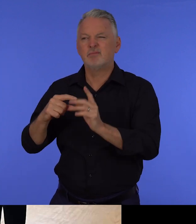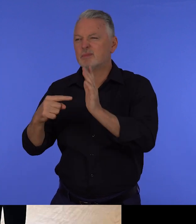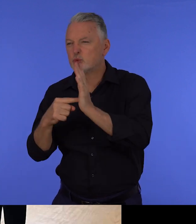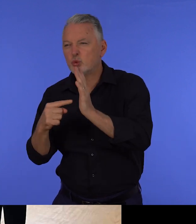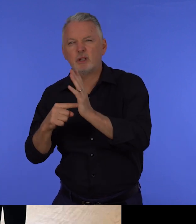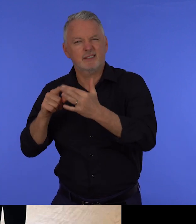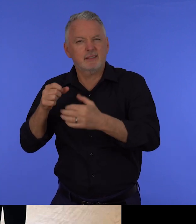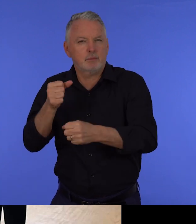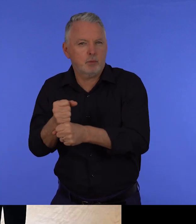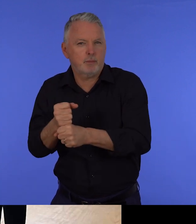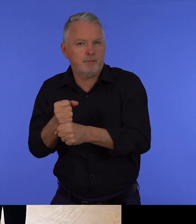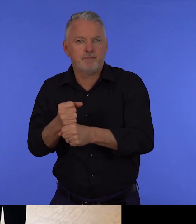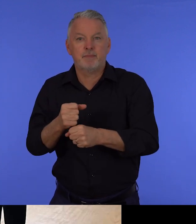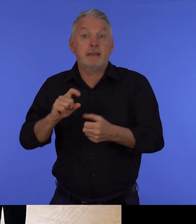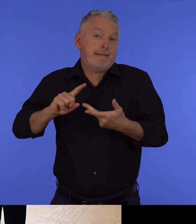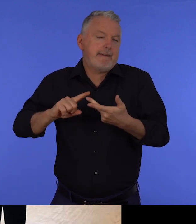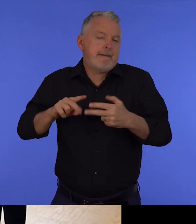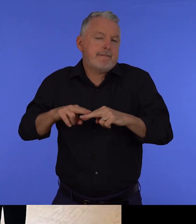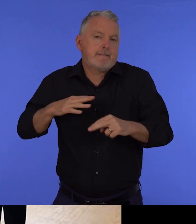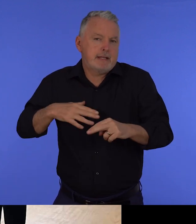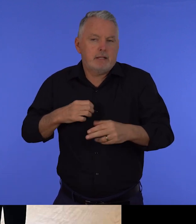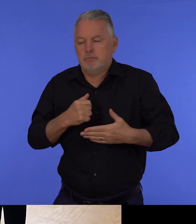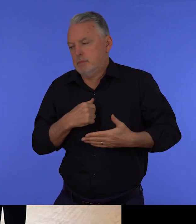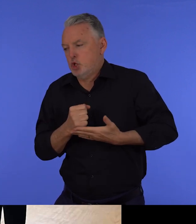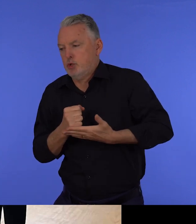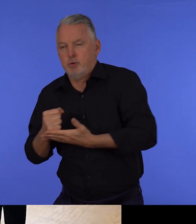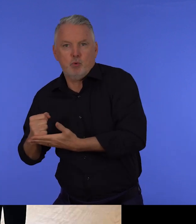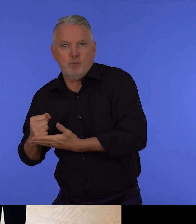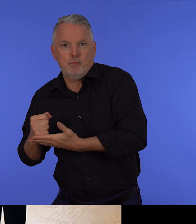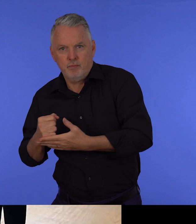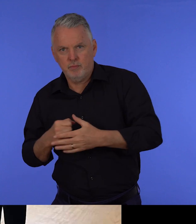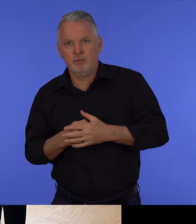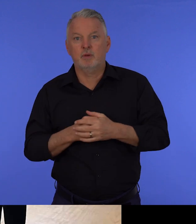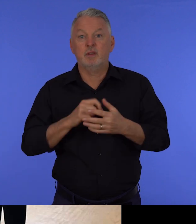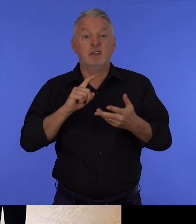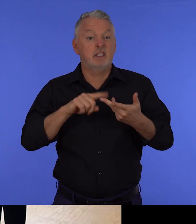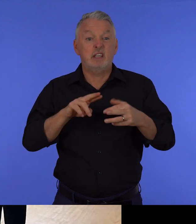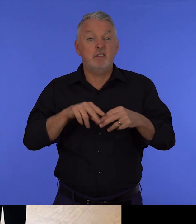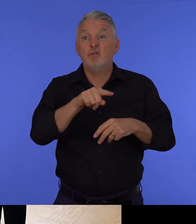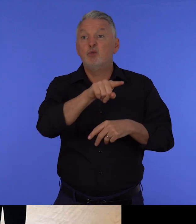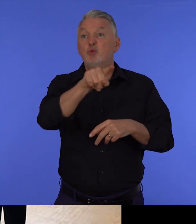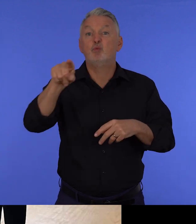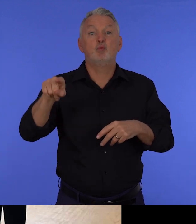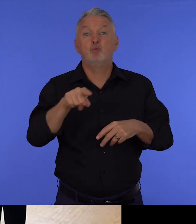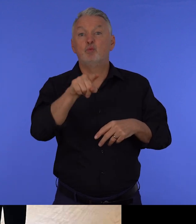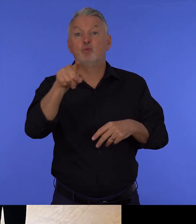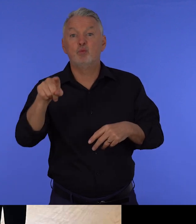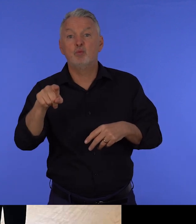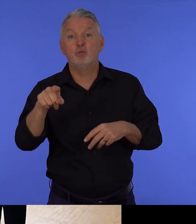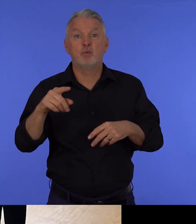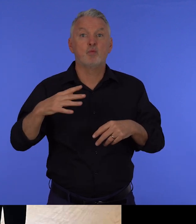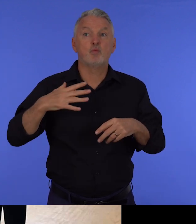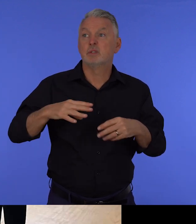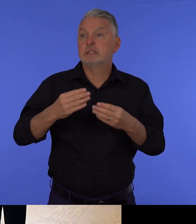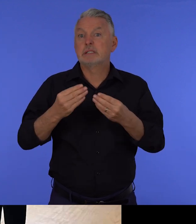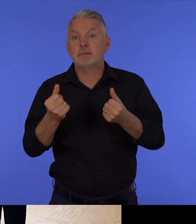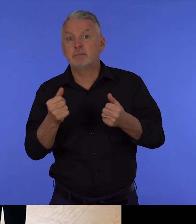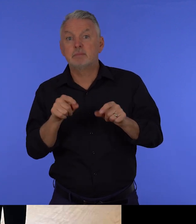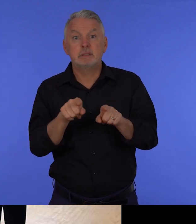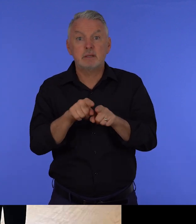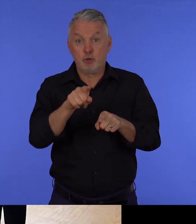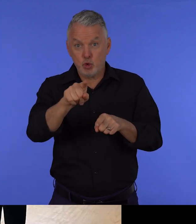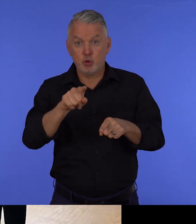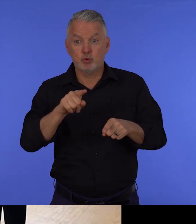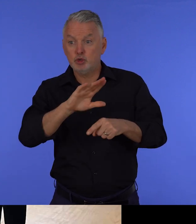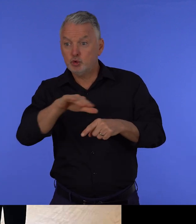leaders out, get in and do activities with the kids, and if needed, support Aubrey. So if you were looking for